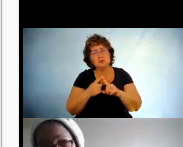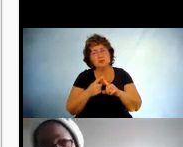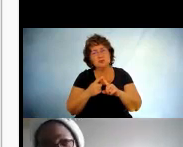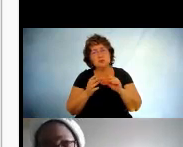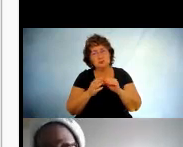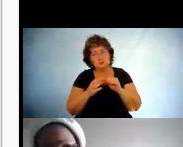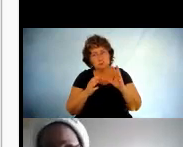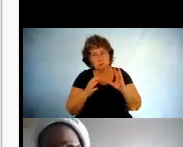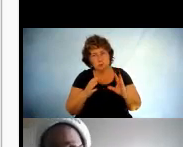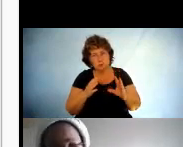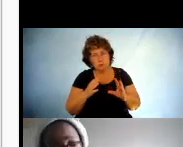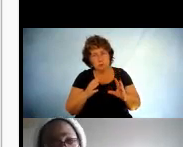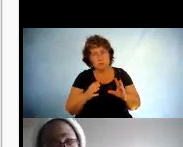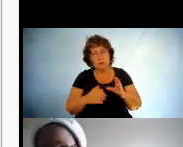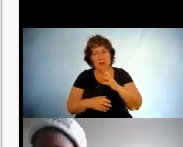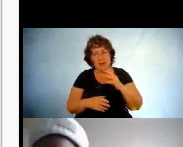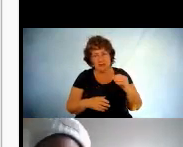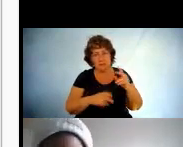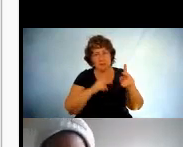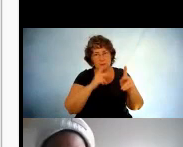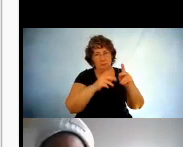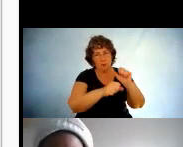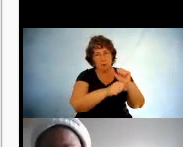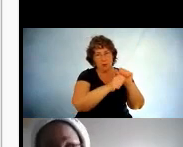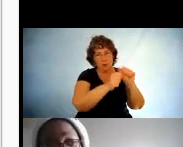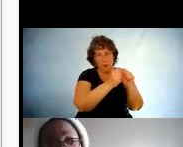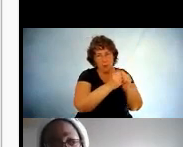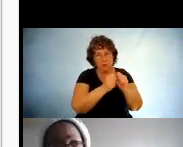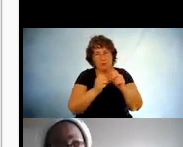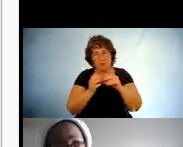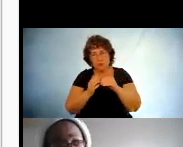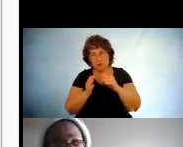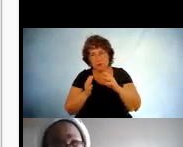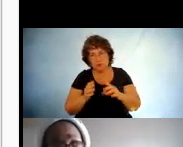students and to people who are working with students